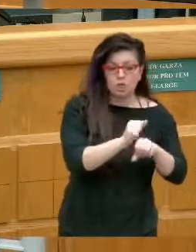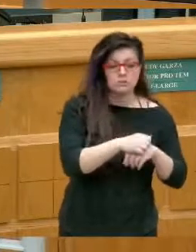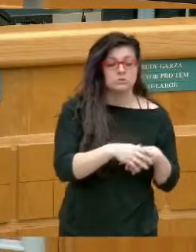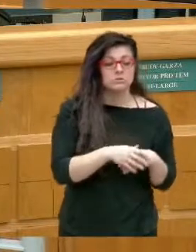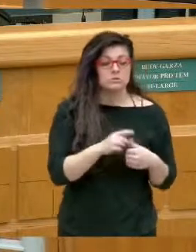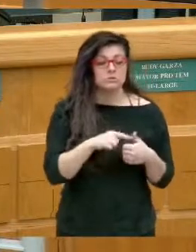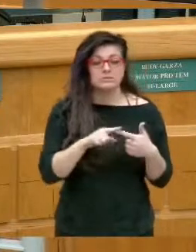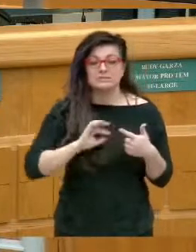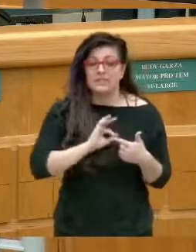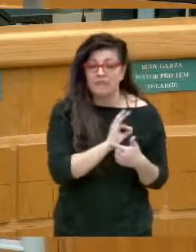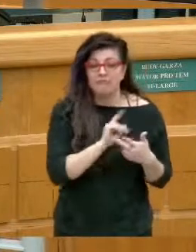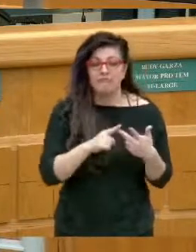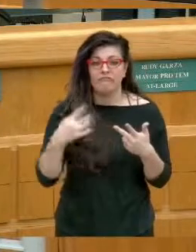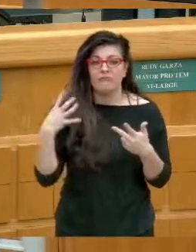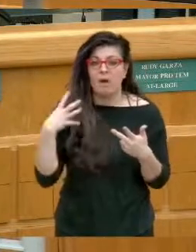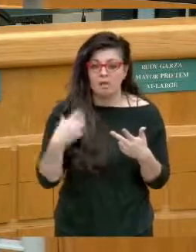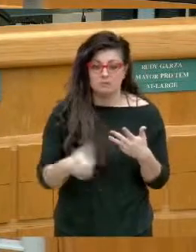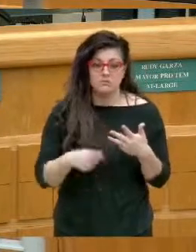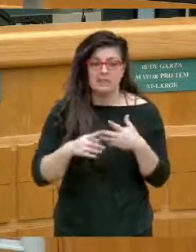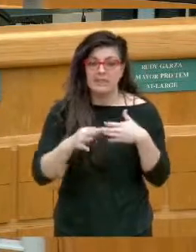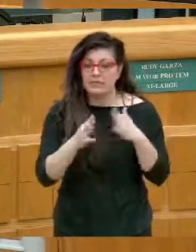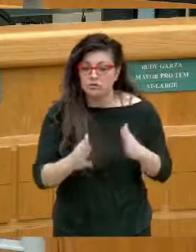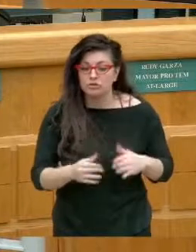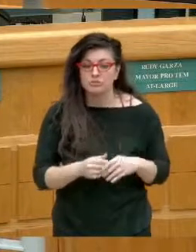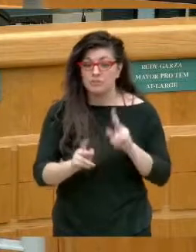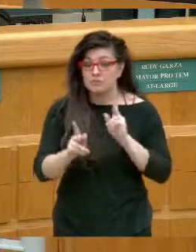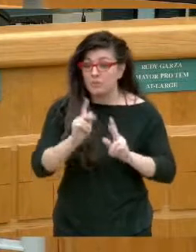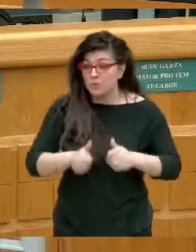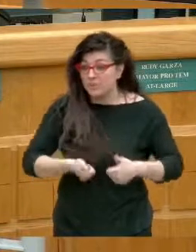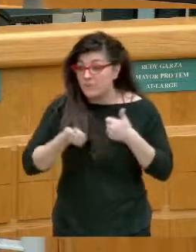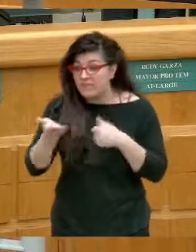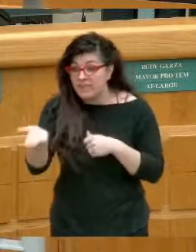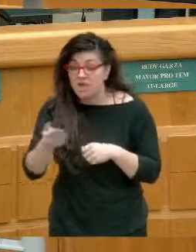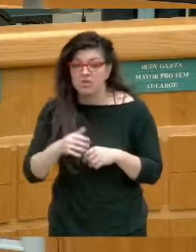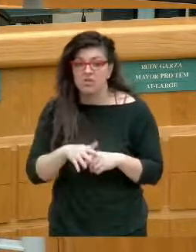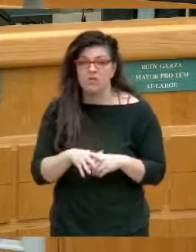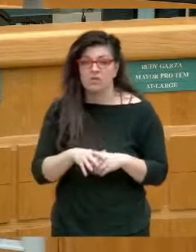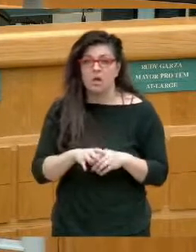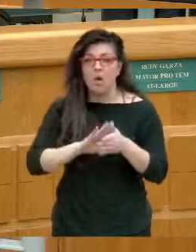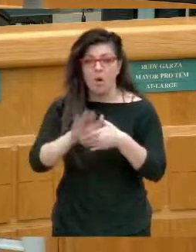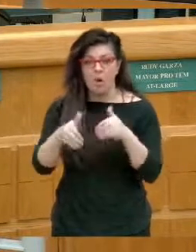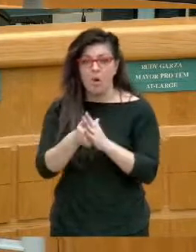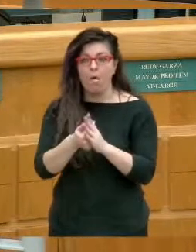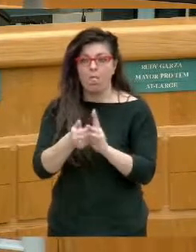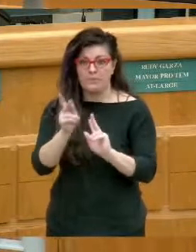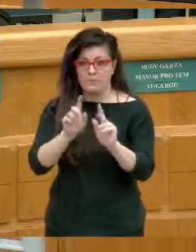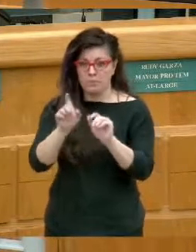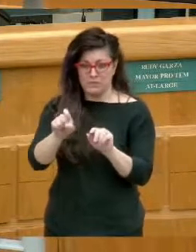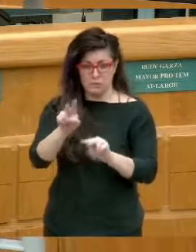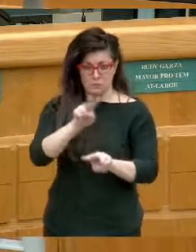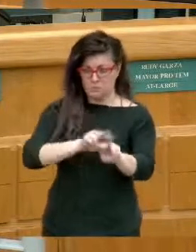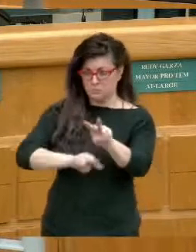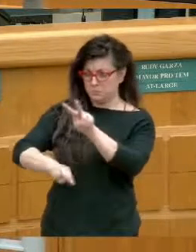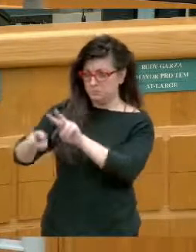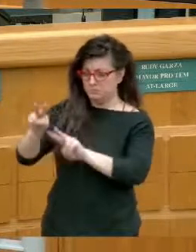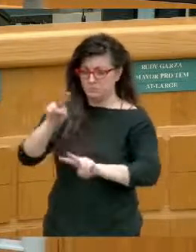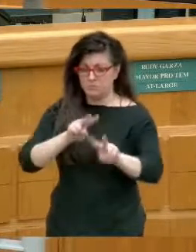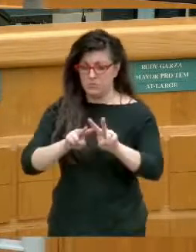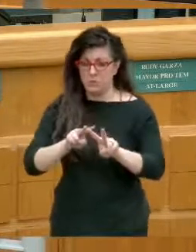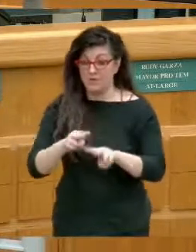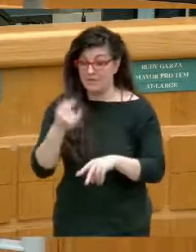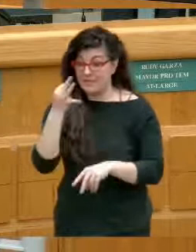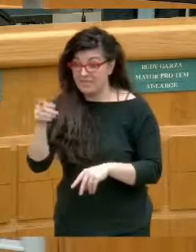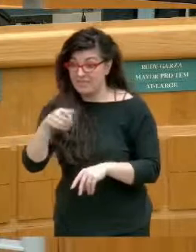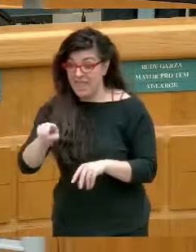that are in these facilities, the people living in these facilities. It's important to commend them